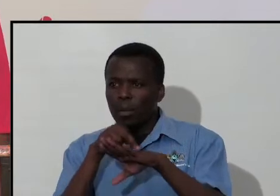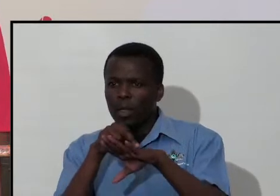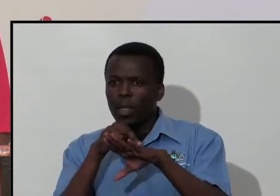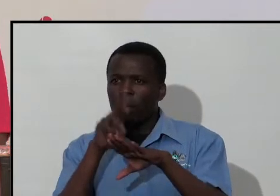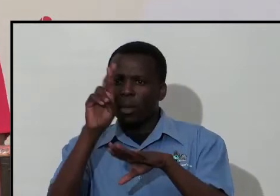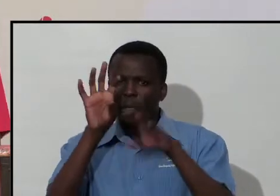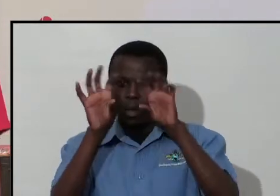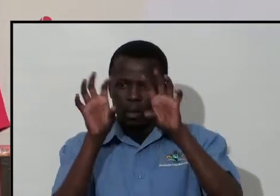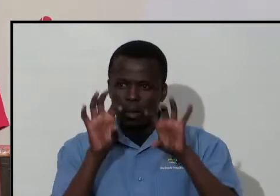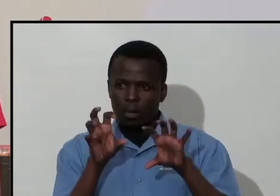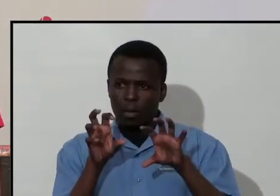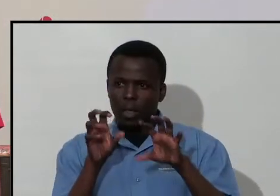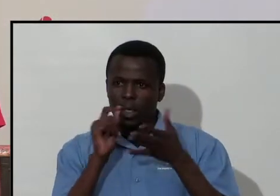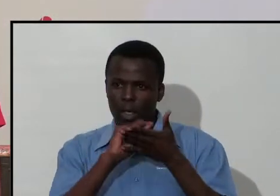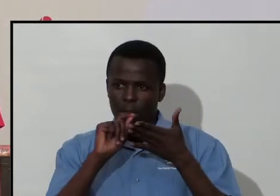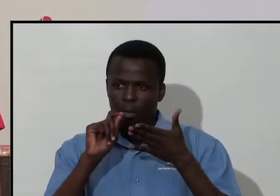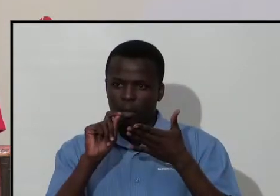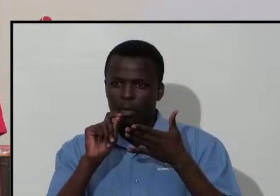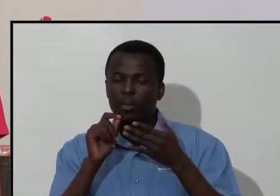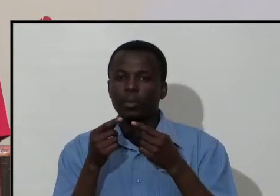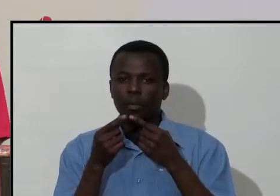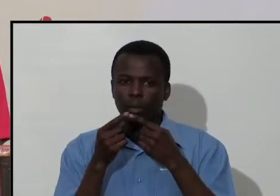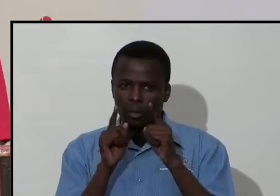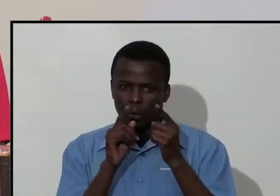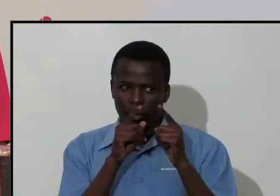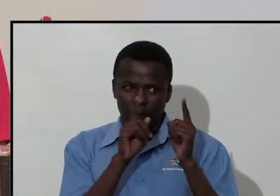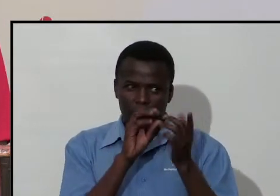and then the directors from the